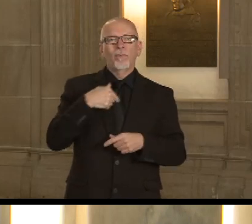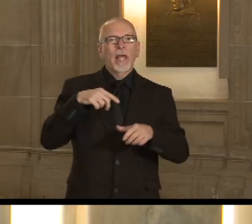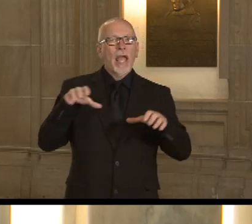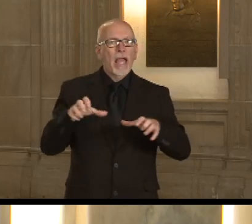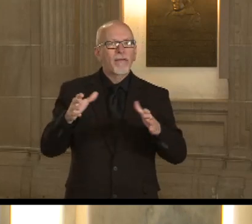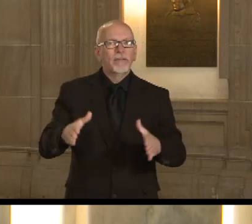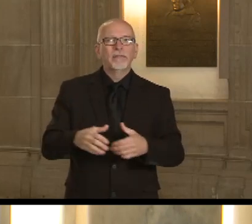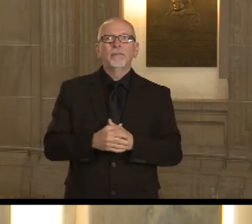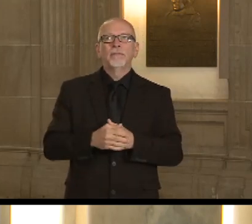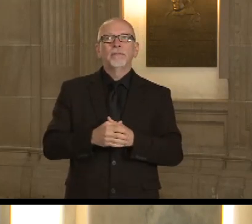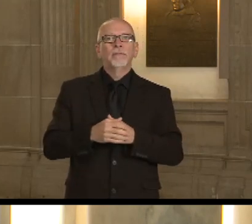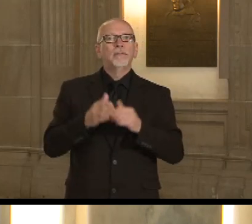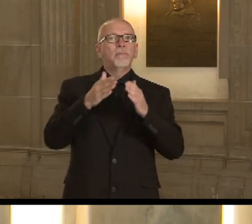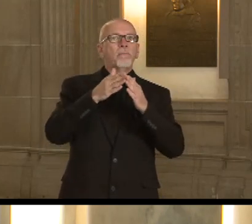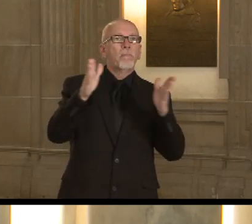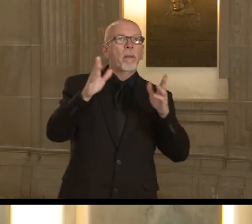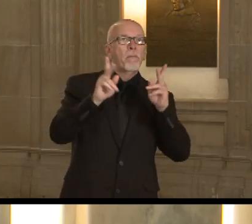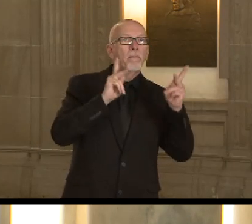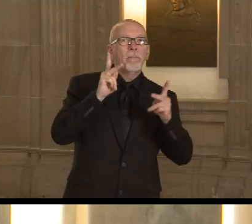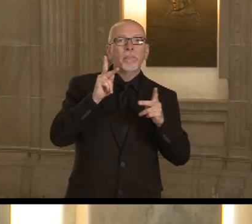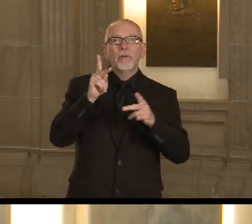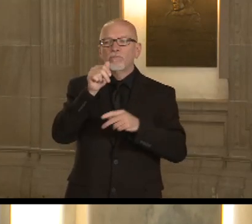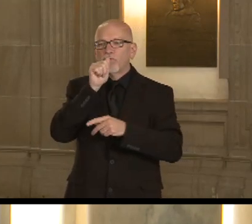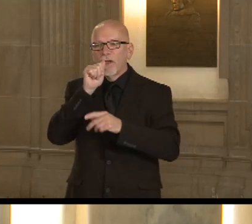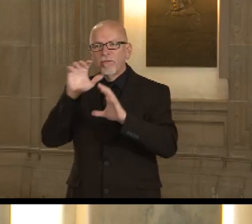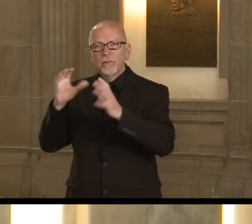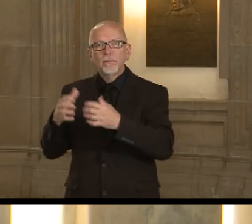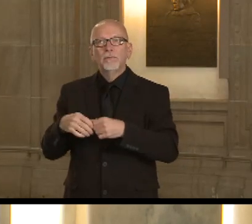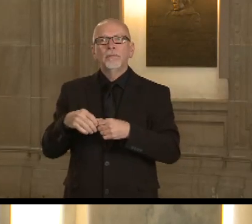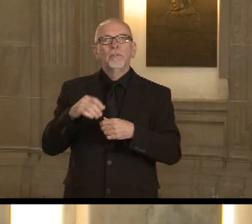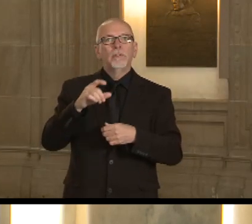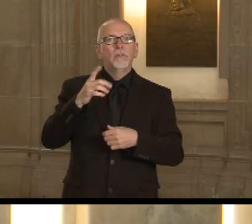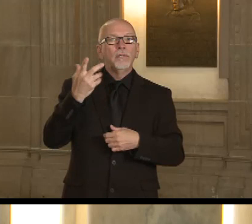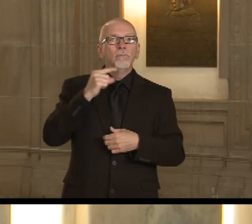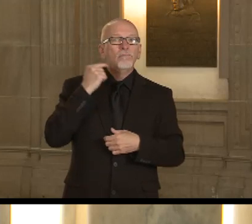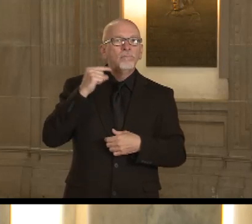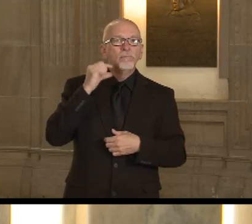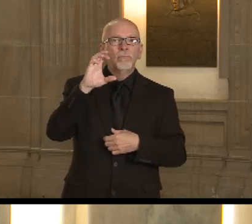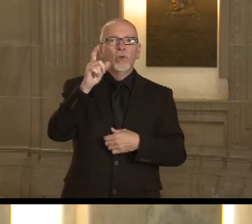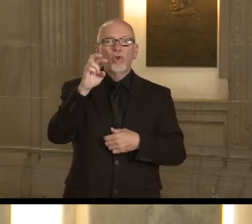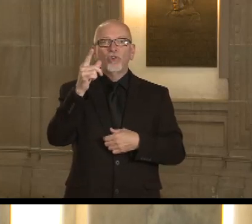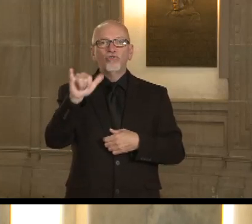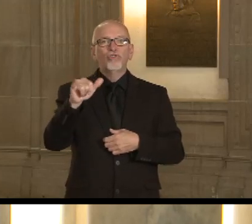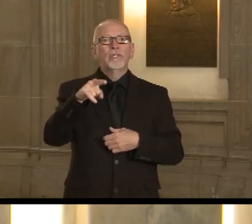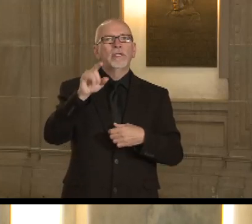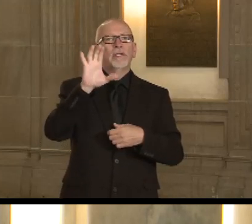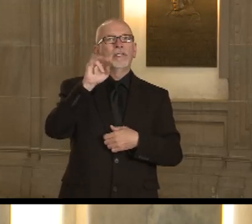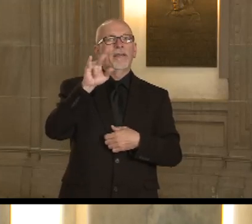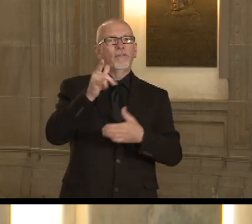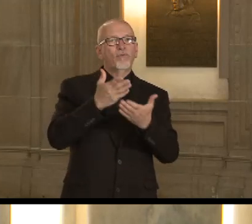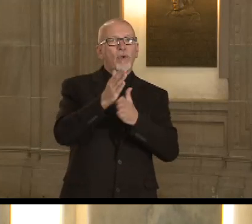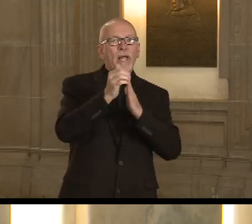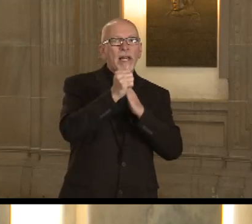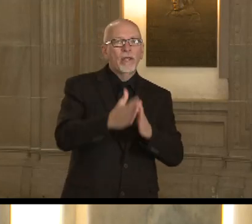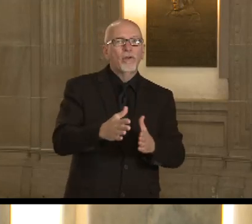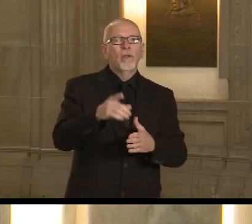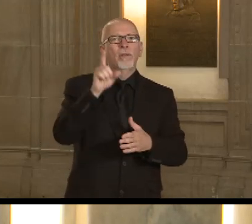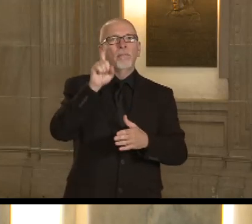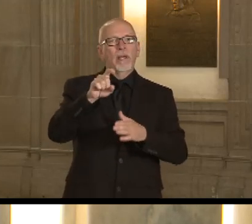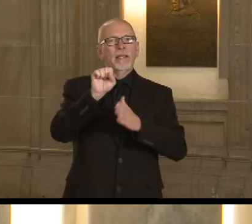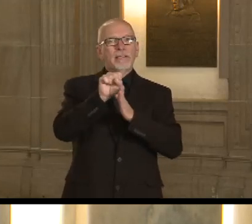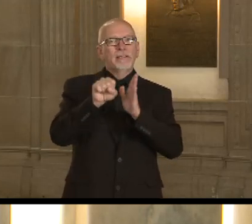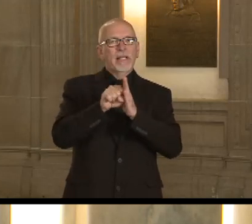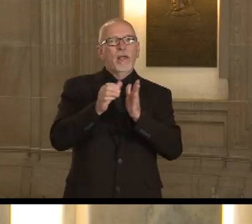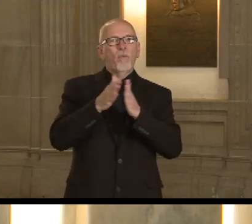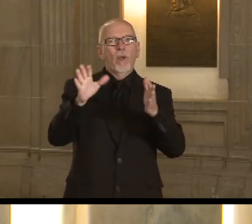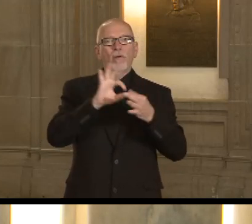activists, public and private sectors, clergy, and wise civil rights leaders, forming a statewide